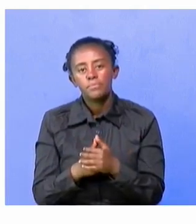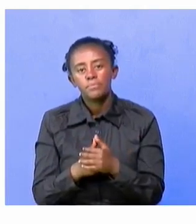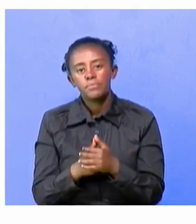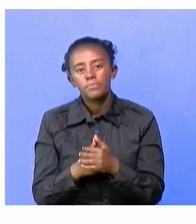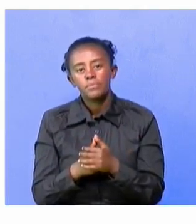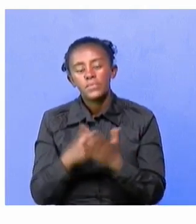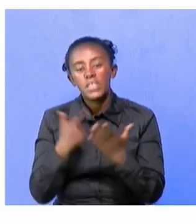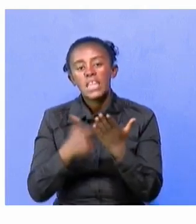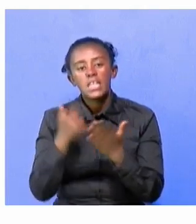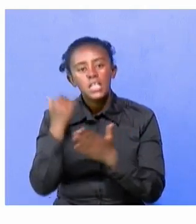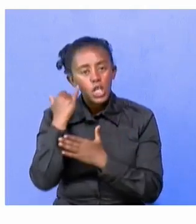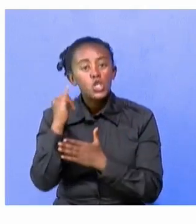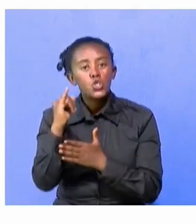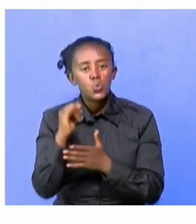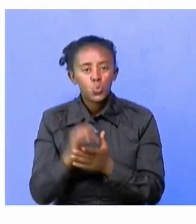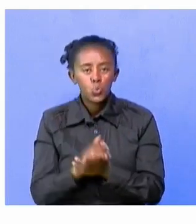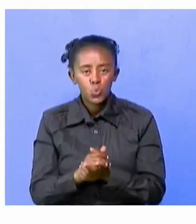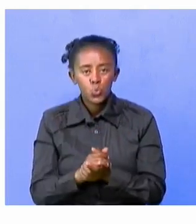this issue.